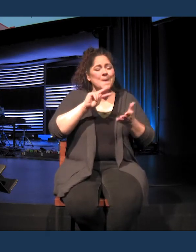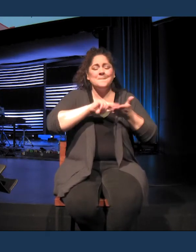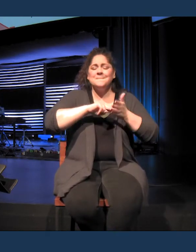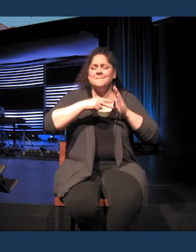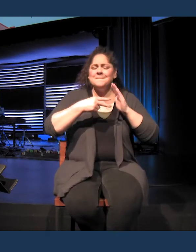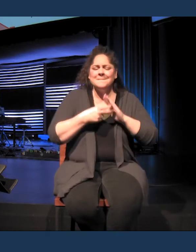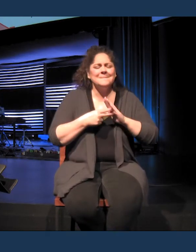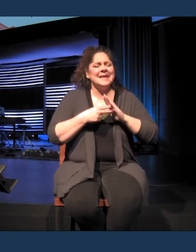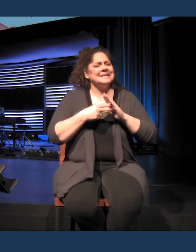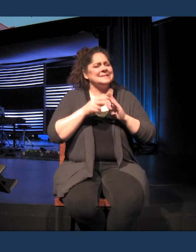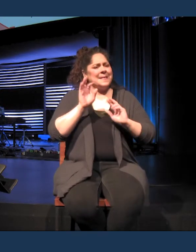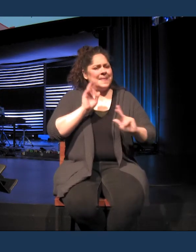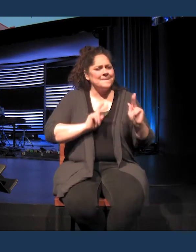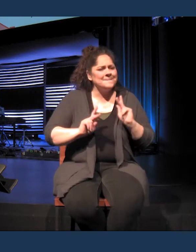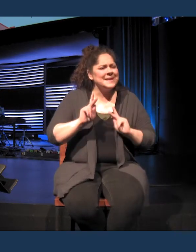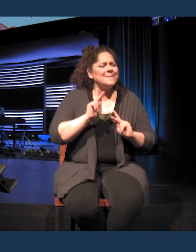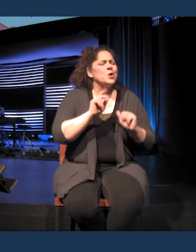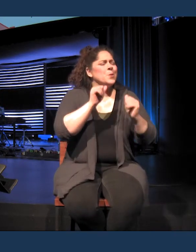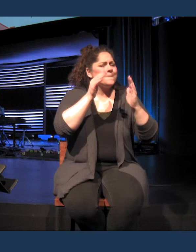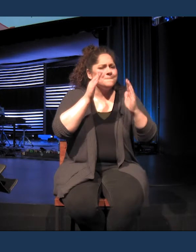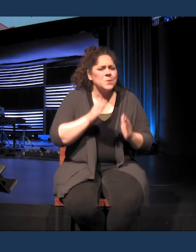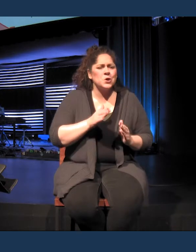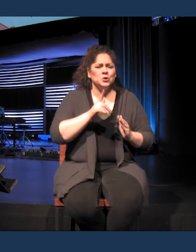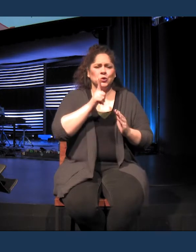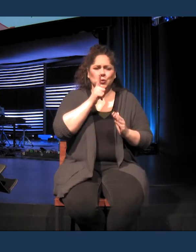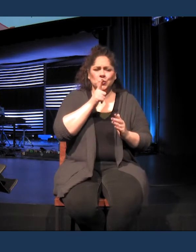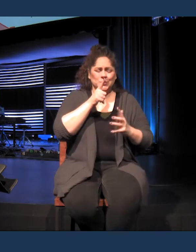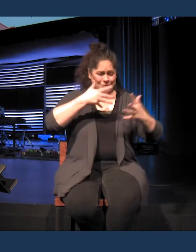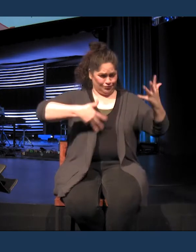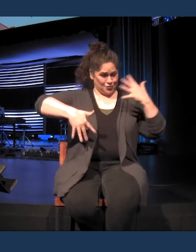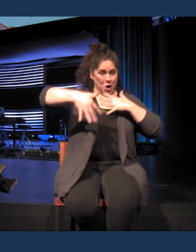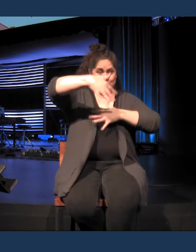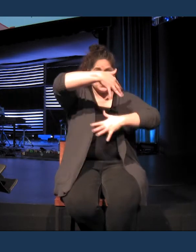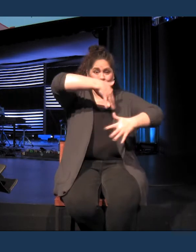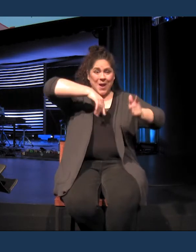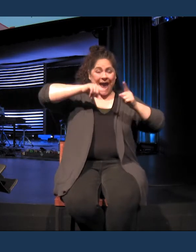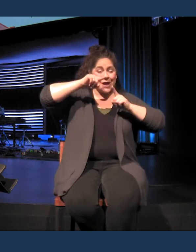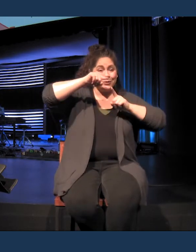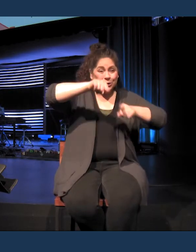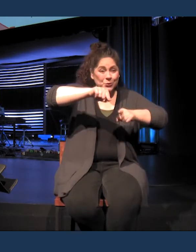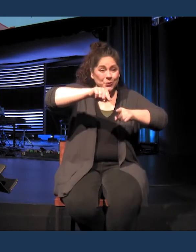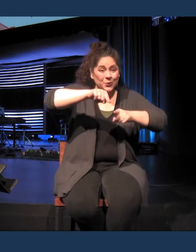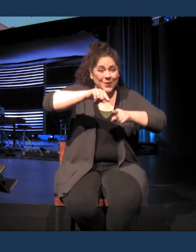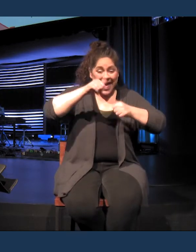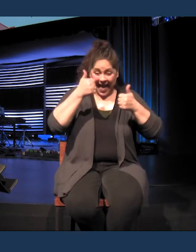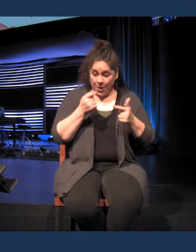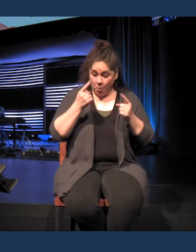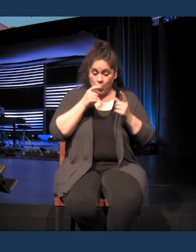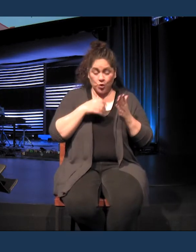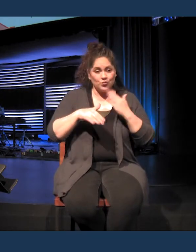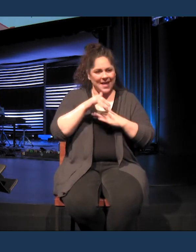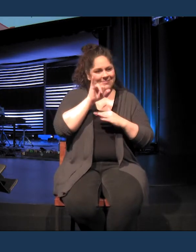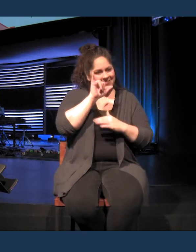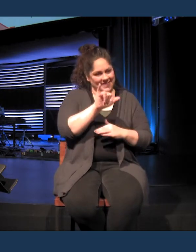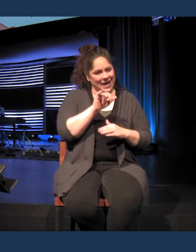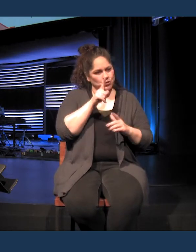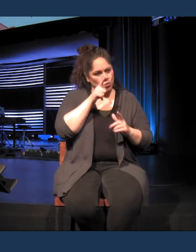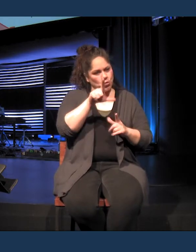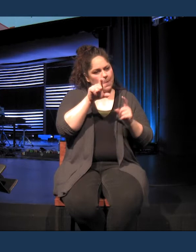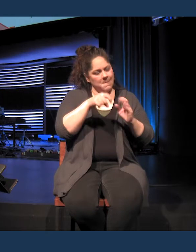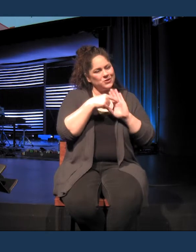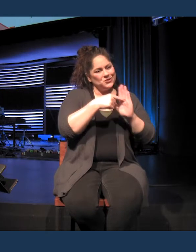And so Jesus is saying, the person who is in proximity to you, that's the person for you to